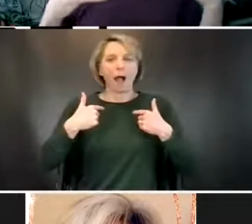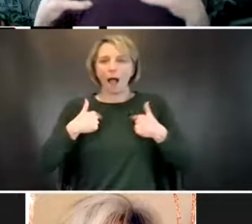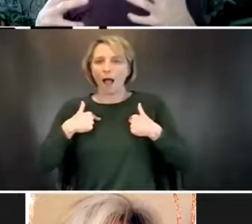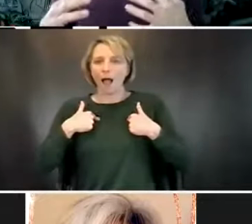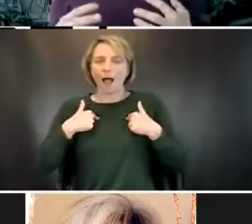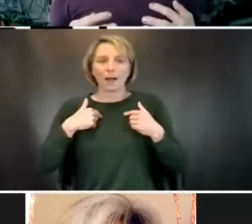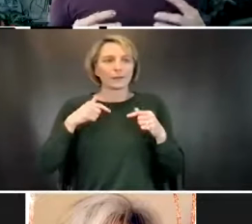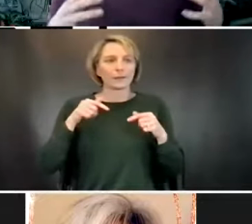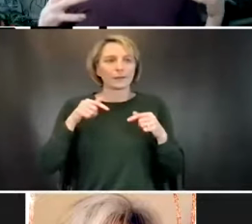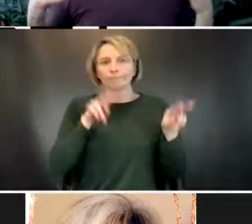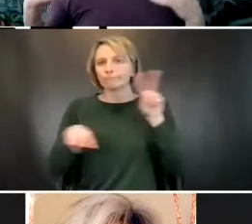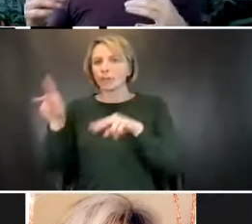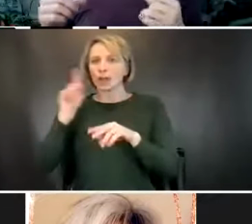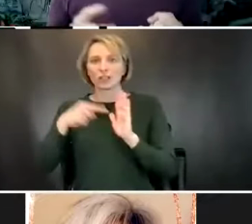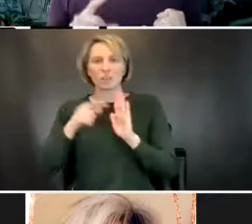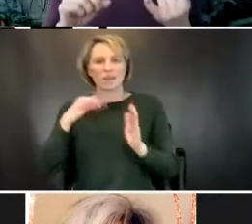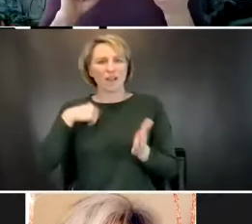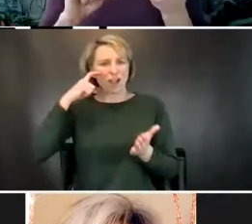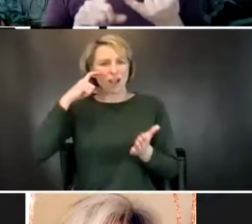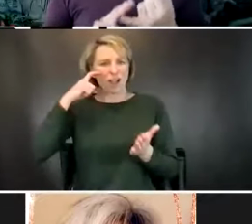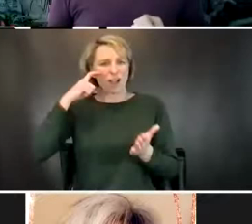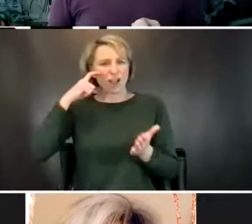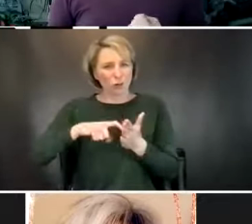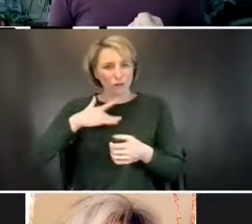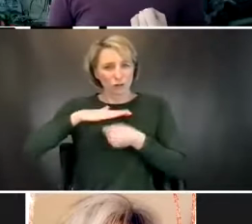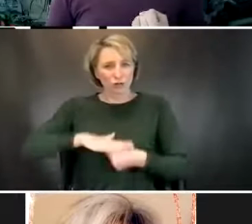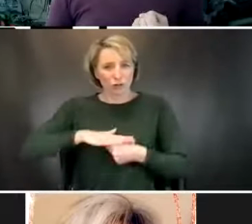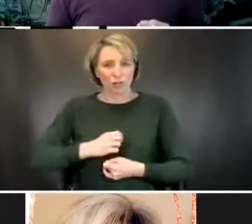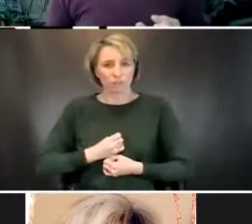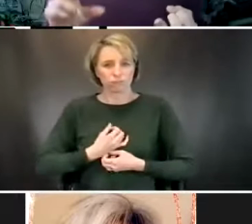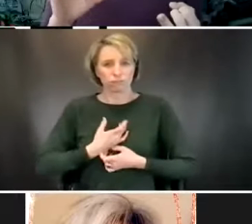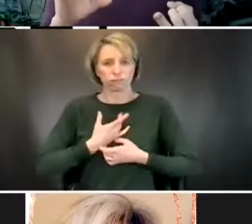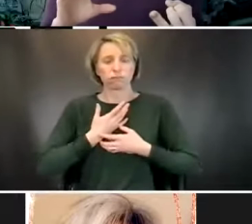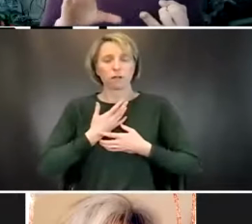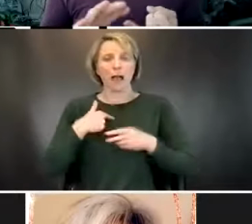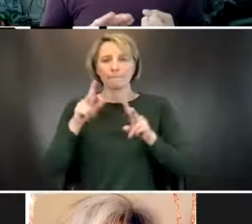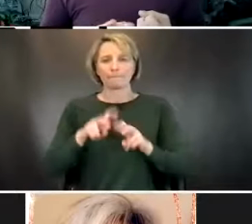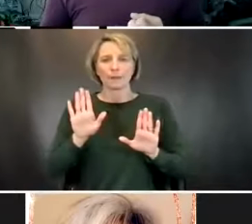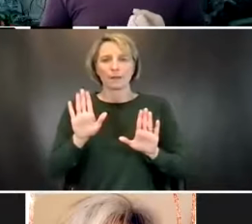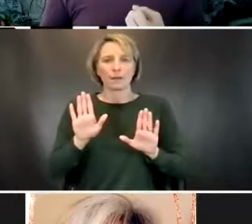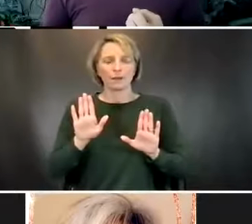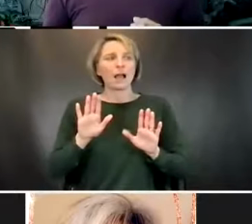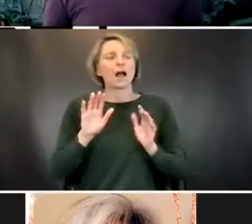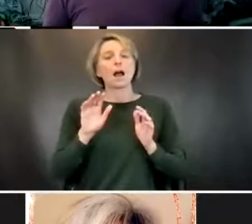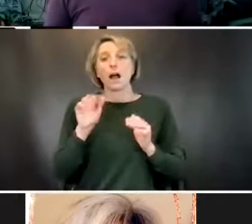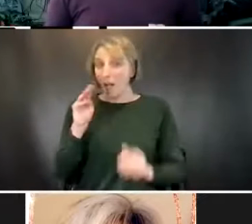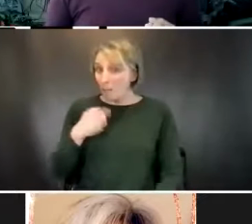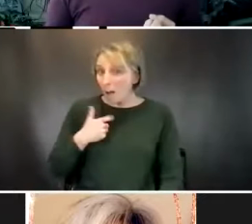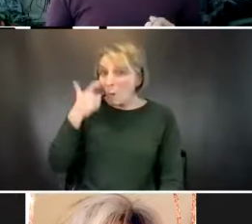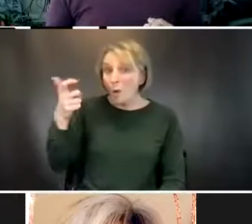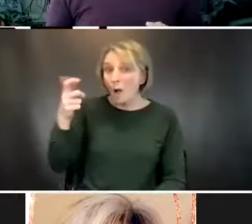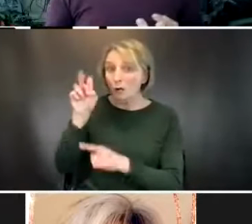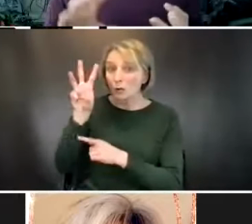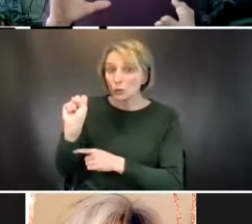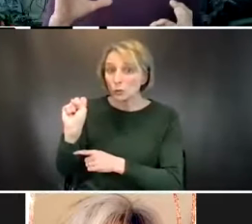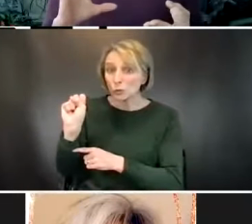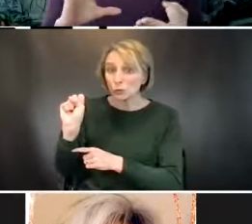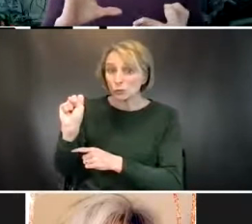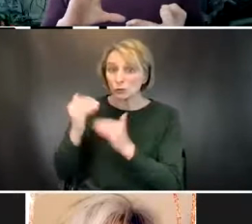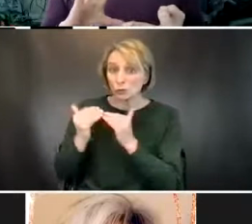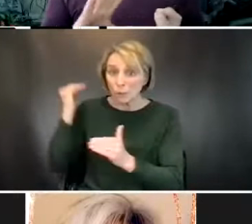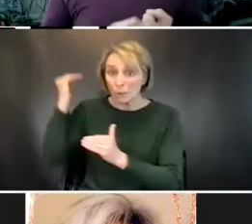responses coming up for me, I take a look at how much news I'm consuming, my social media